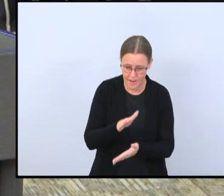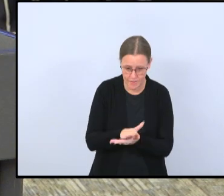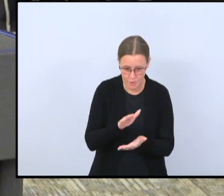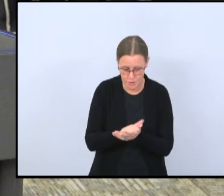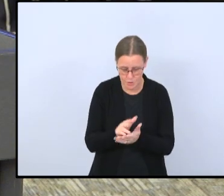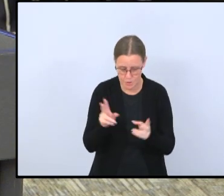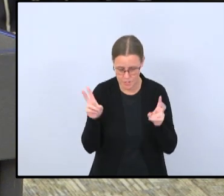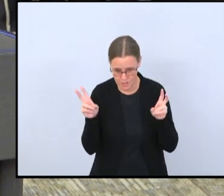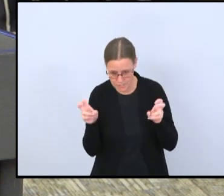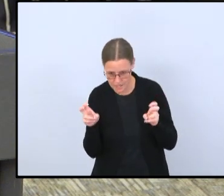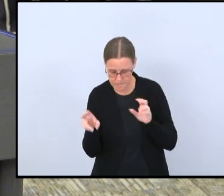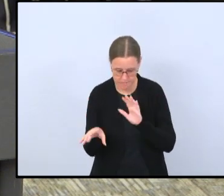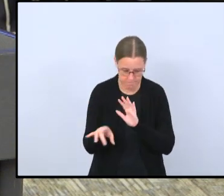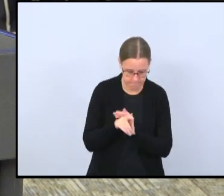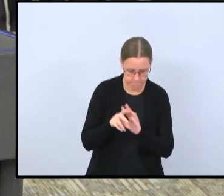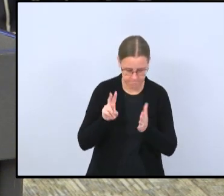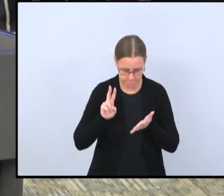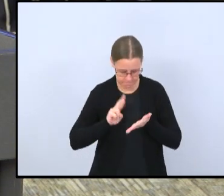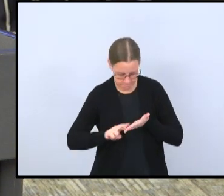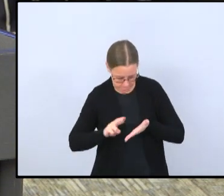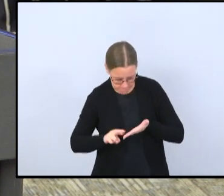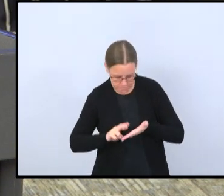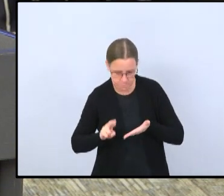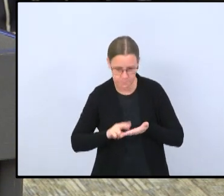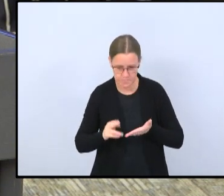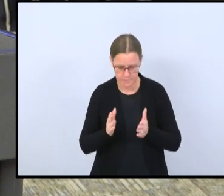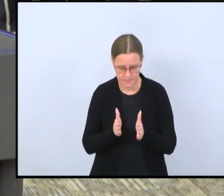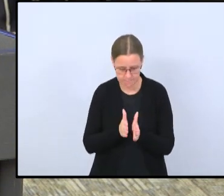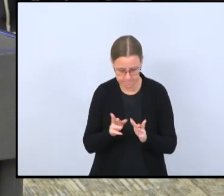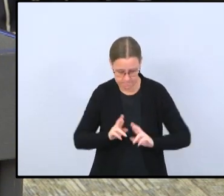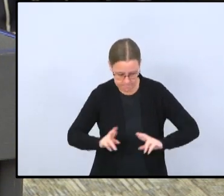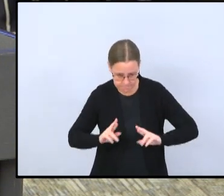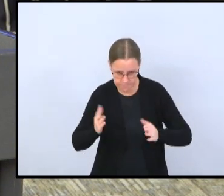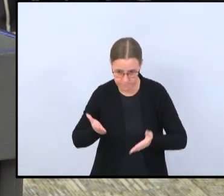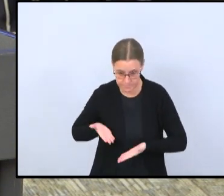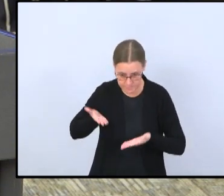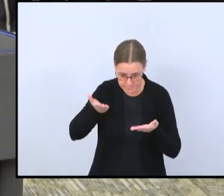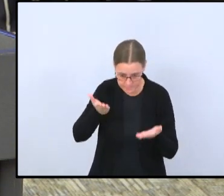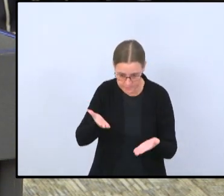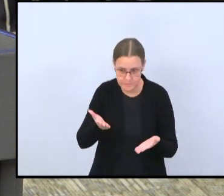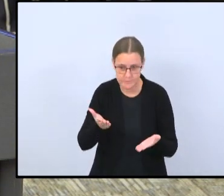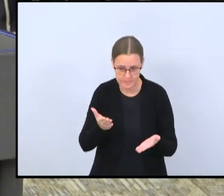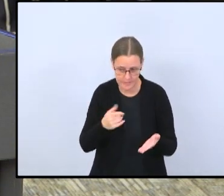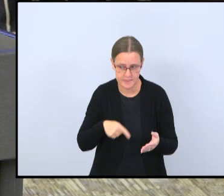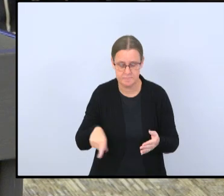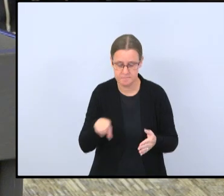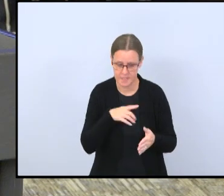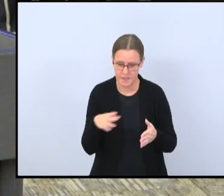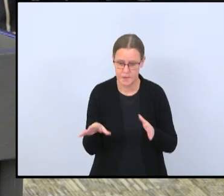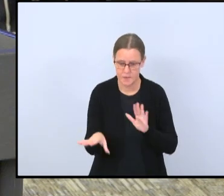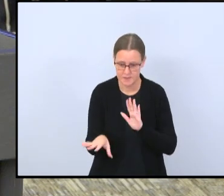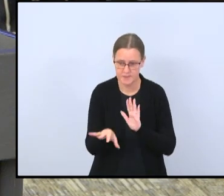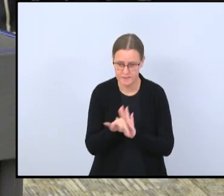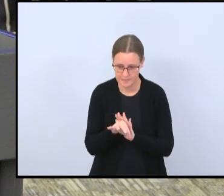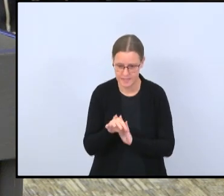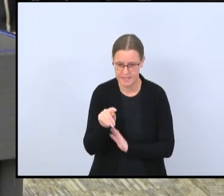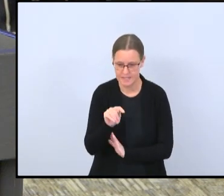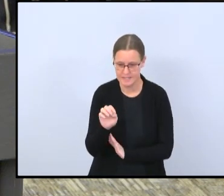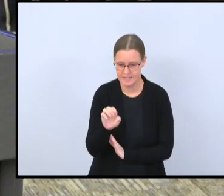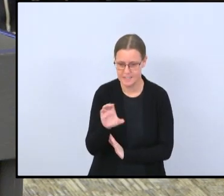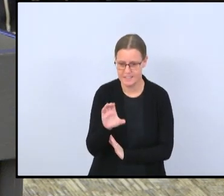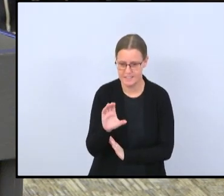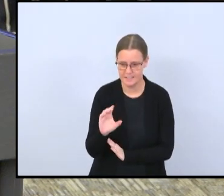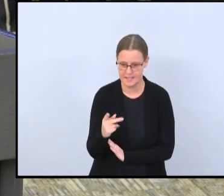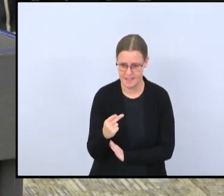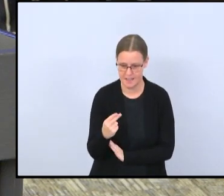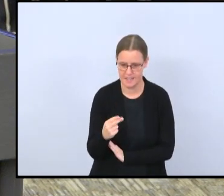topic, researching it, and preparing their presentation. Ultimately, the students were selected and presented tech, teaching